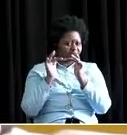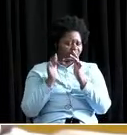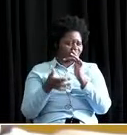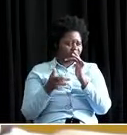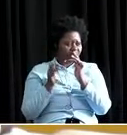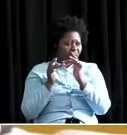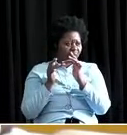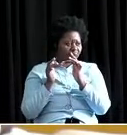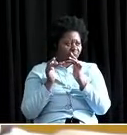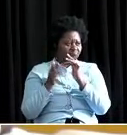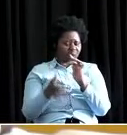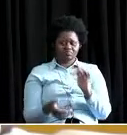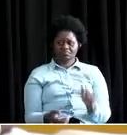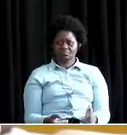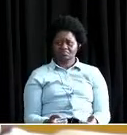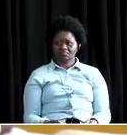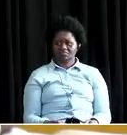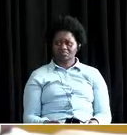pants.